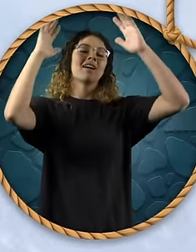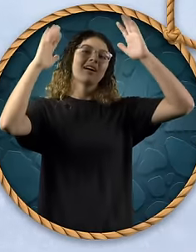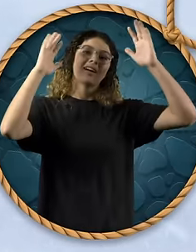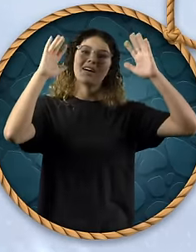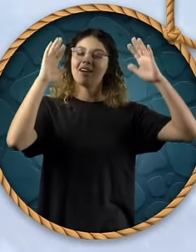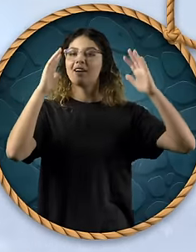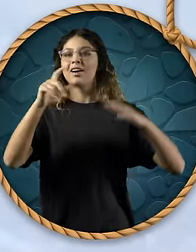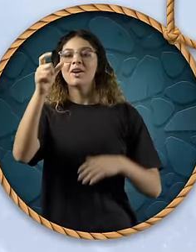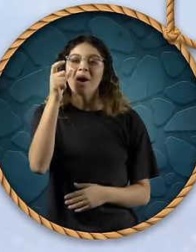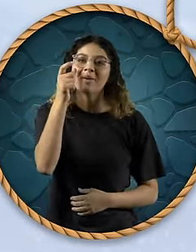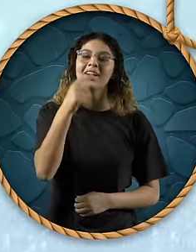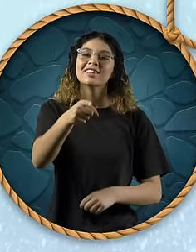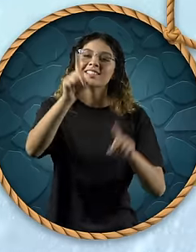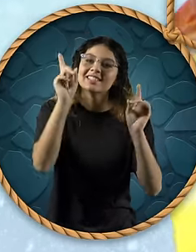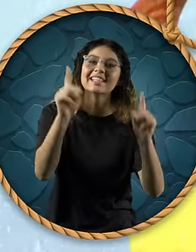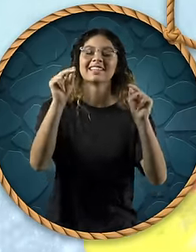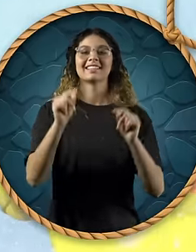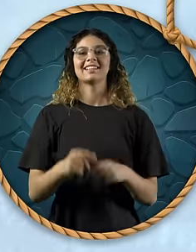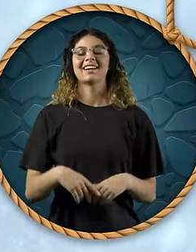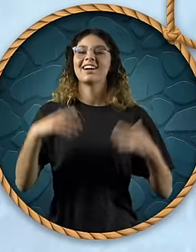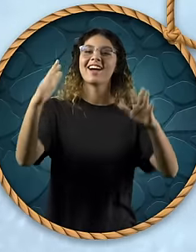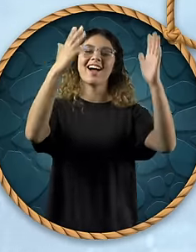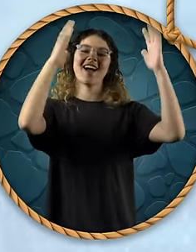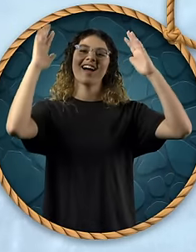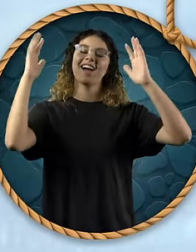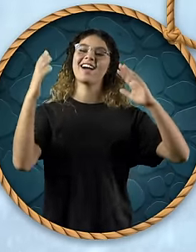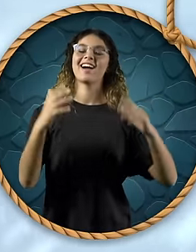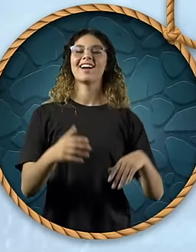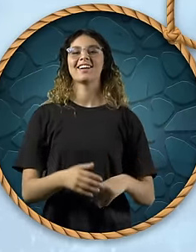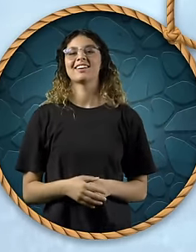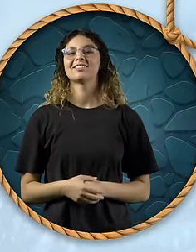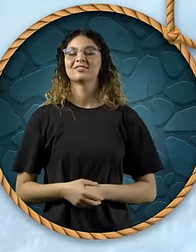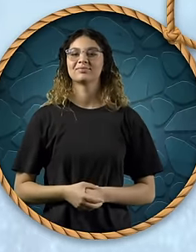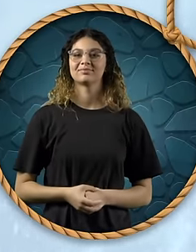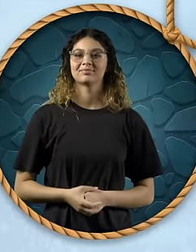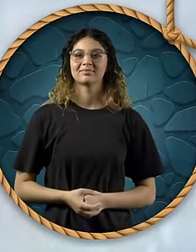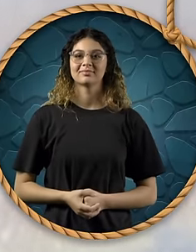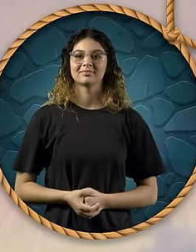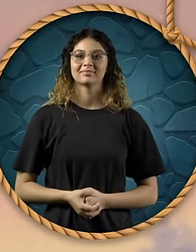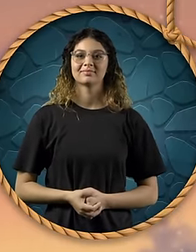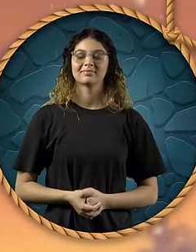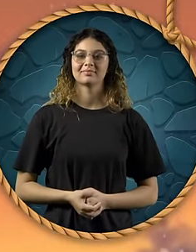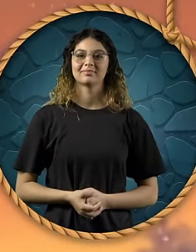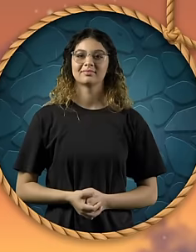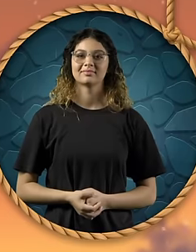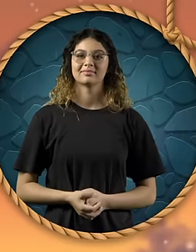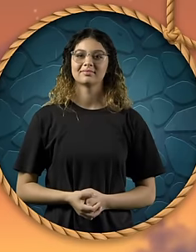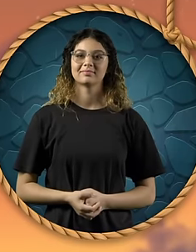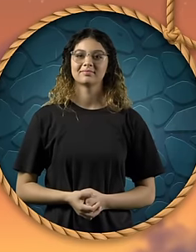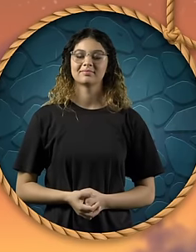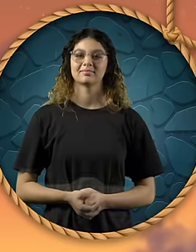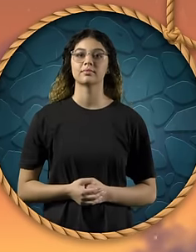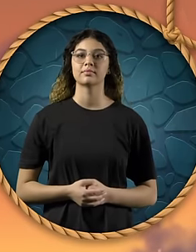Yee-haw! Luna, you dino did it! Woo! Yeah, good job! Yeah! Woo! Yeah!